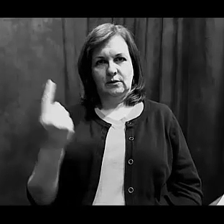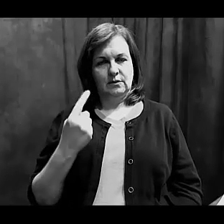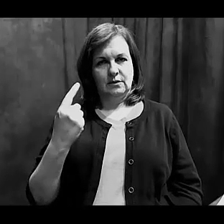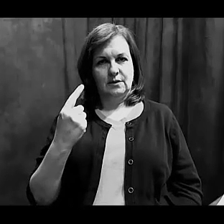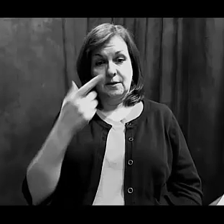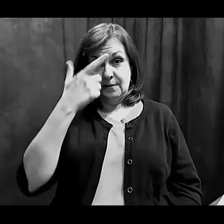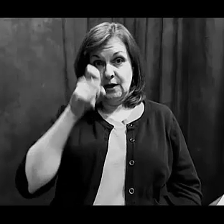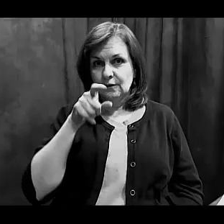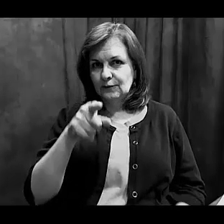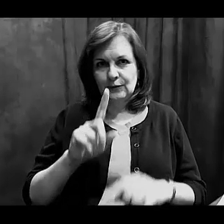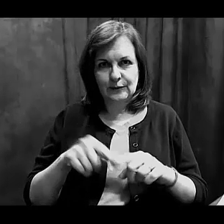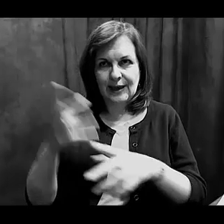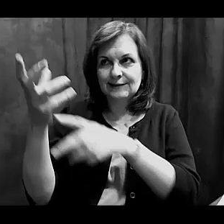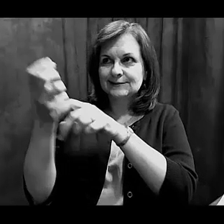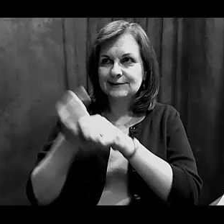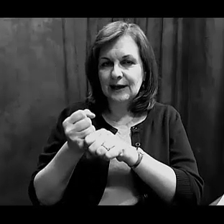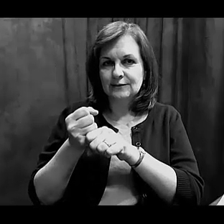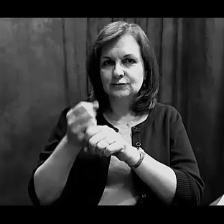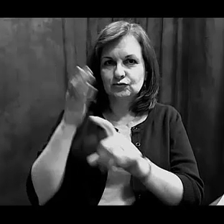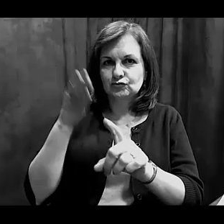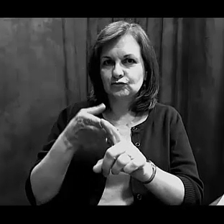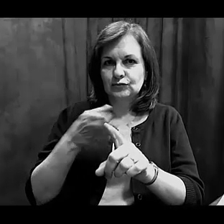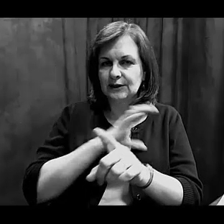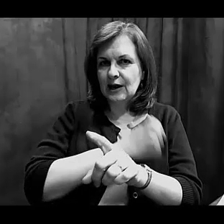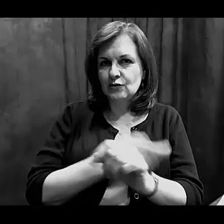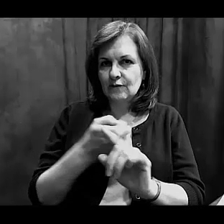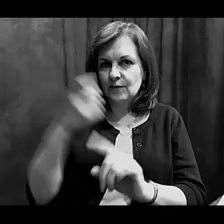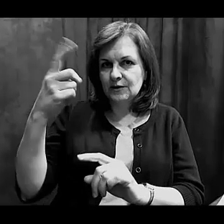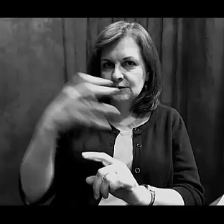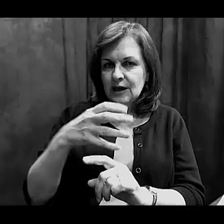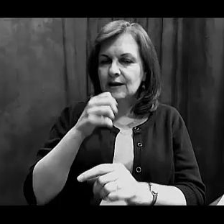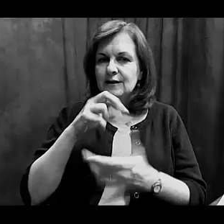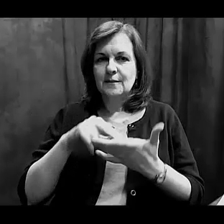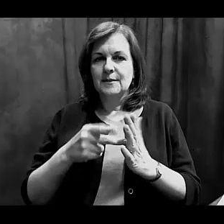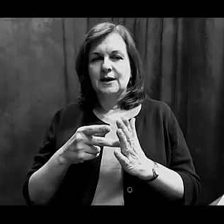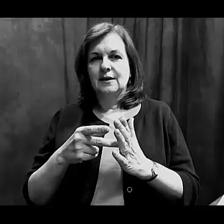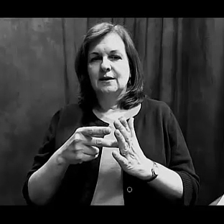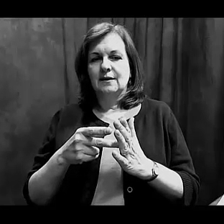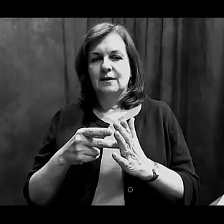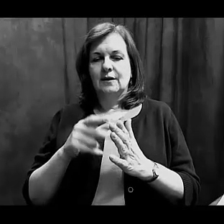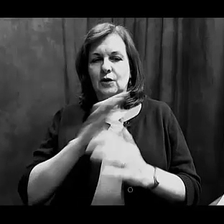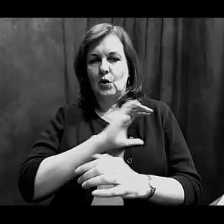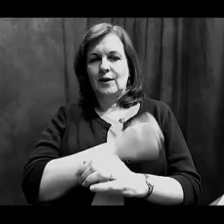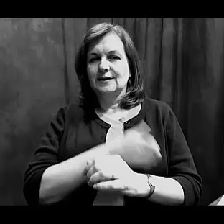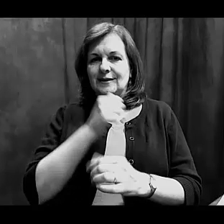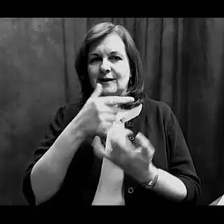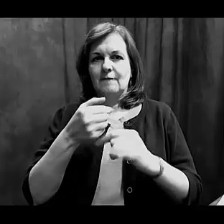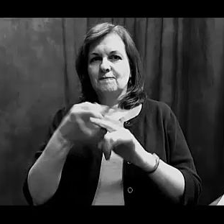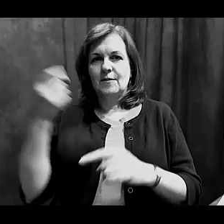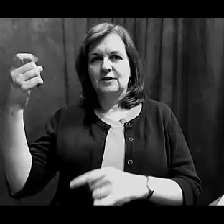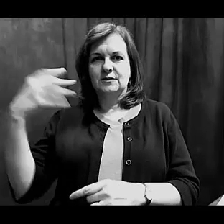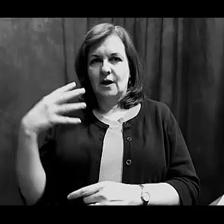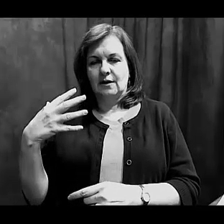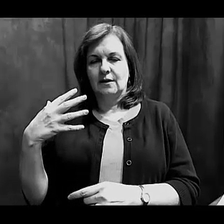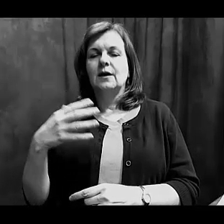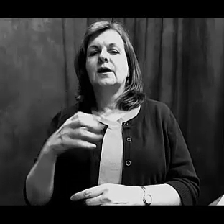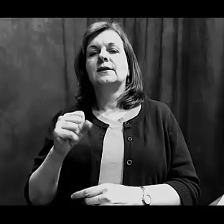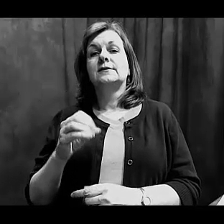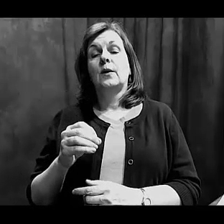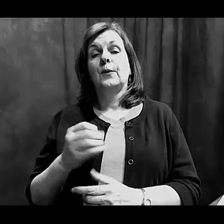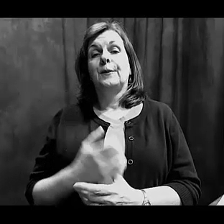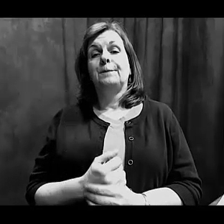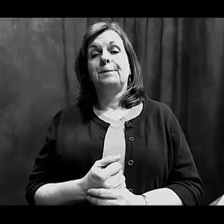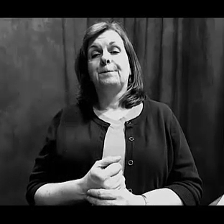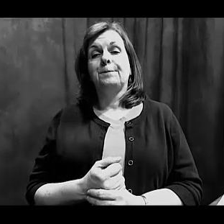sun always. Just because you cannot get energy from the sun directly doesn't mean you're not getting it indirectly, right?